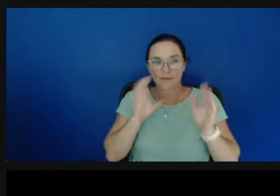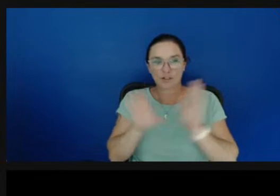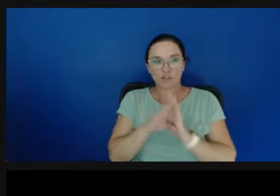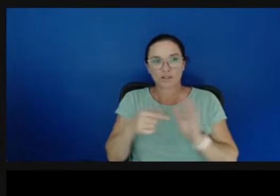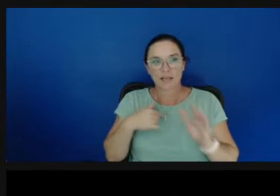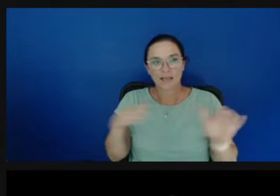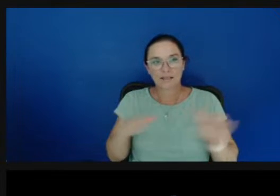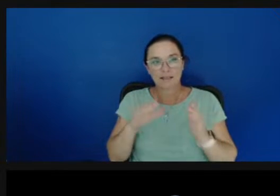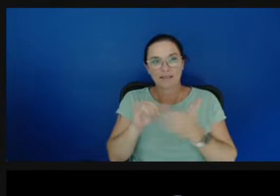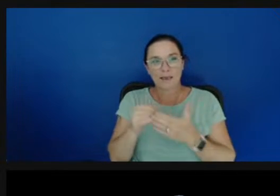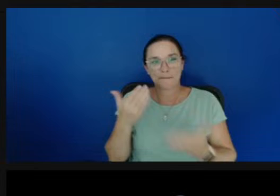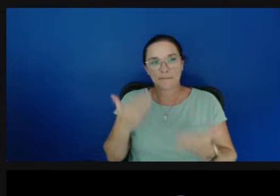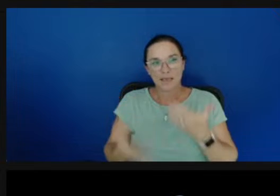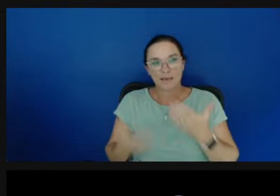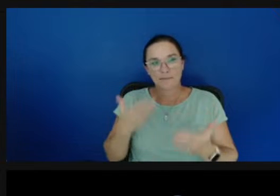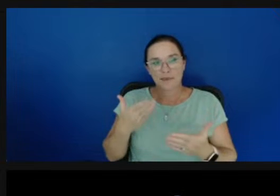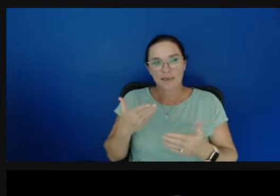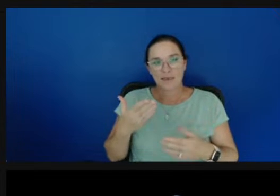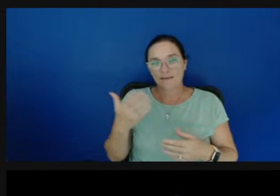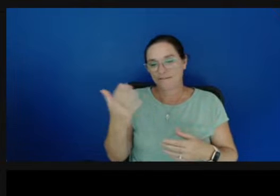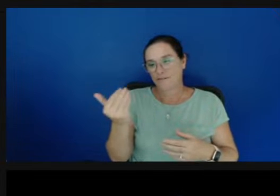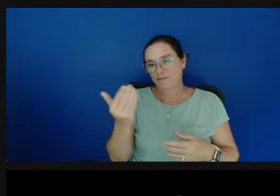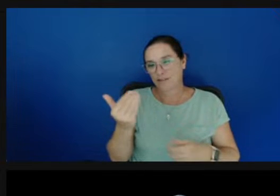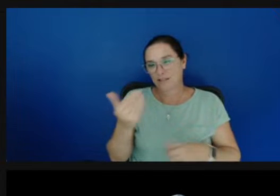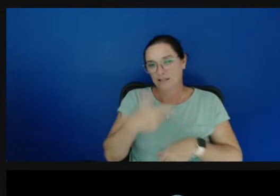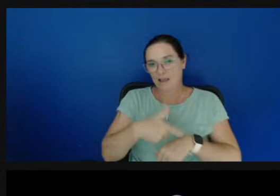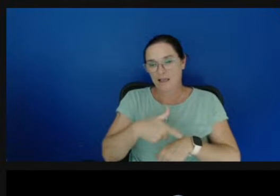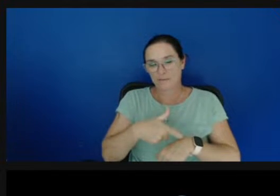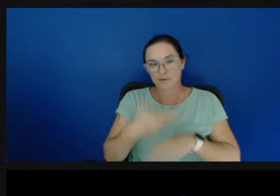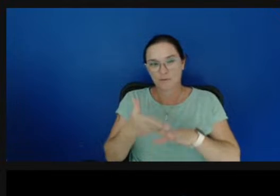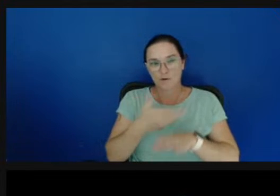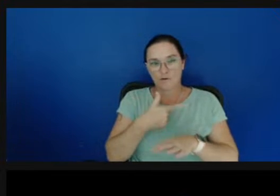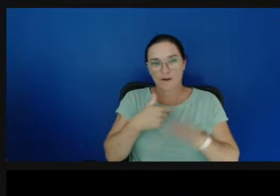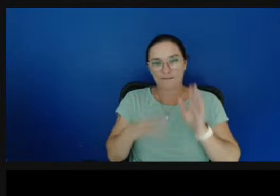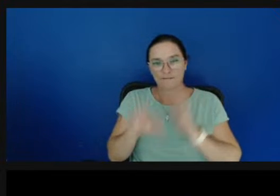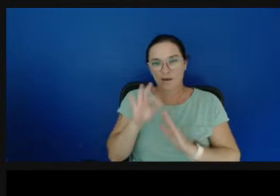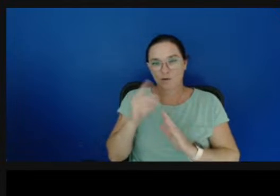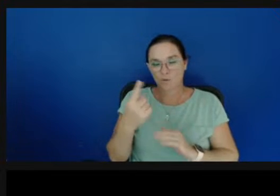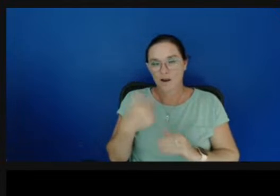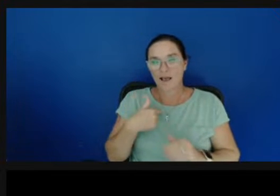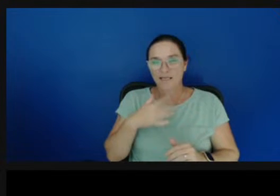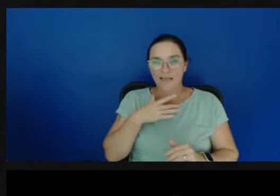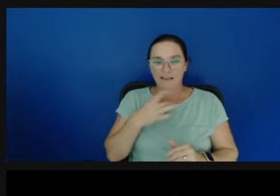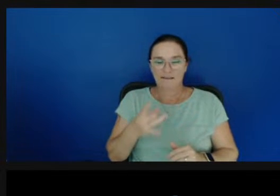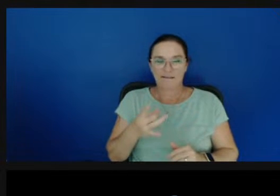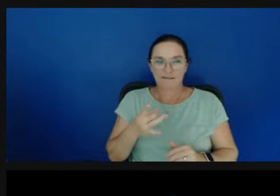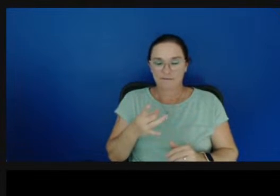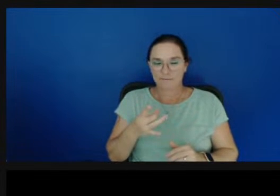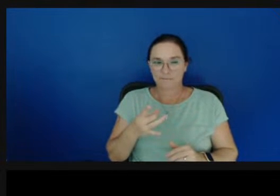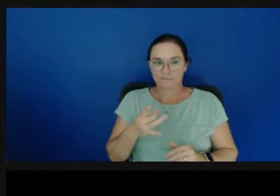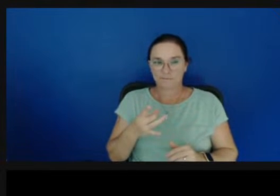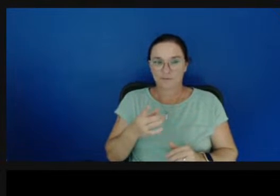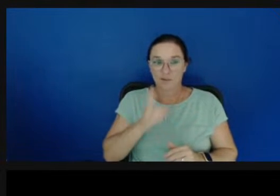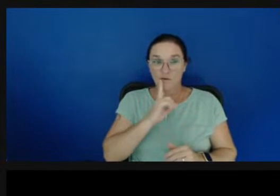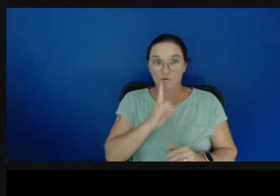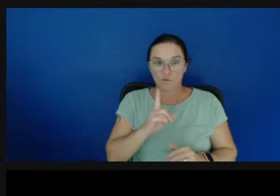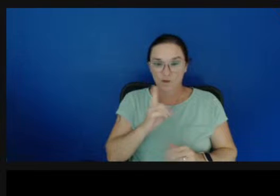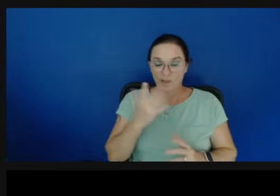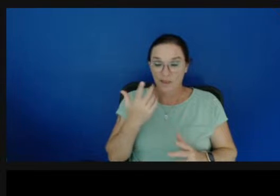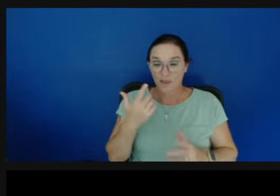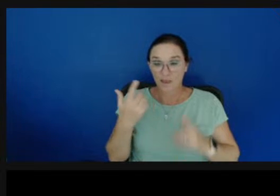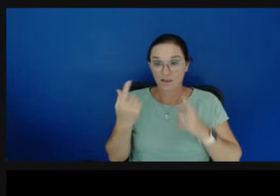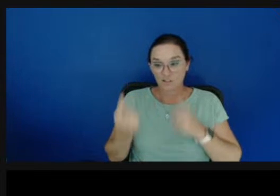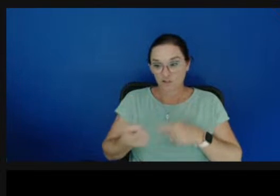that maybe 15 times before I found one I liked. That really struggled when it came